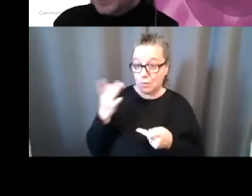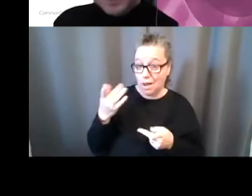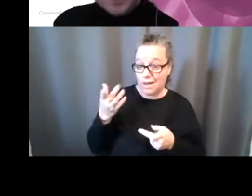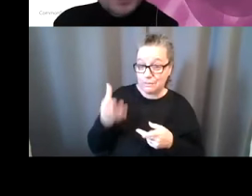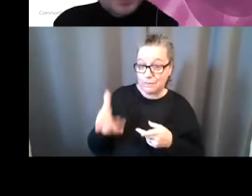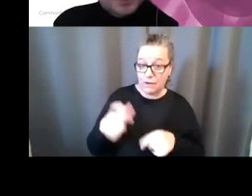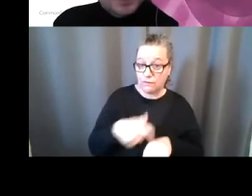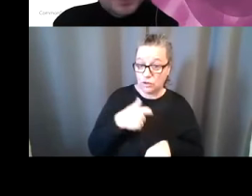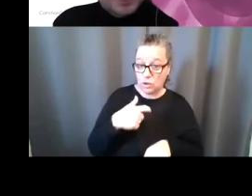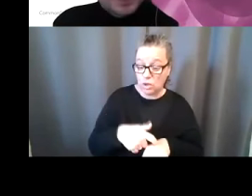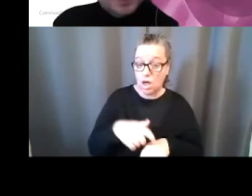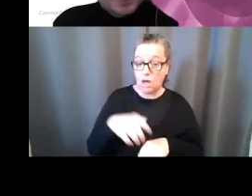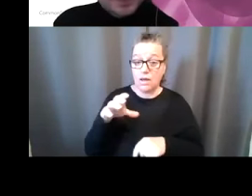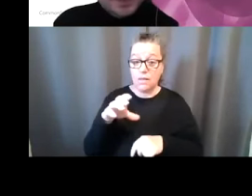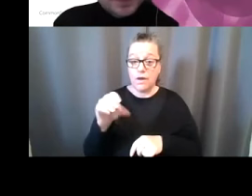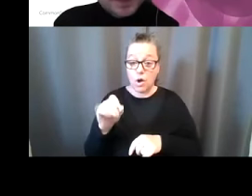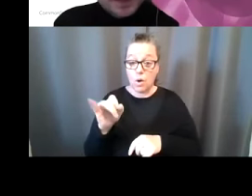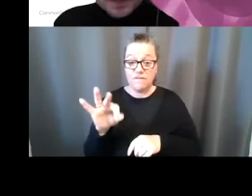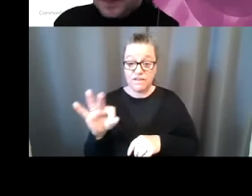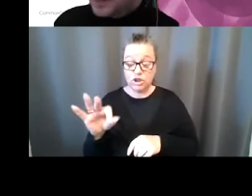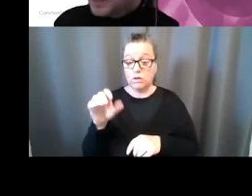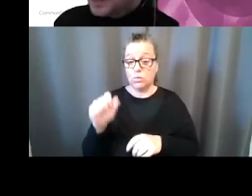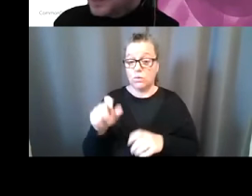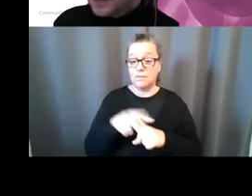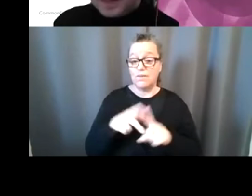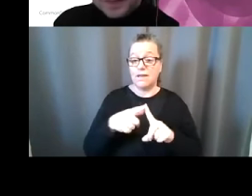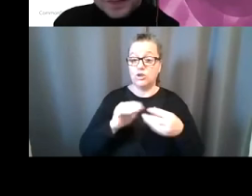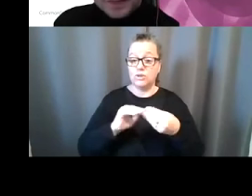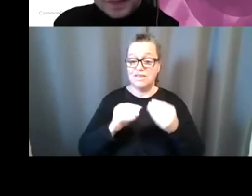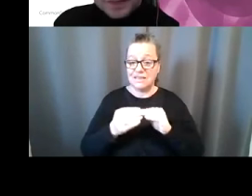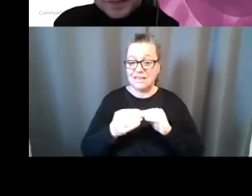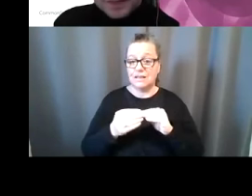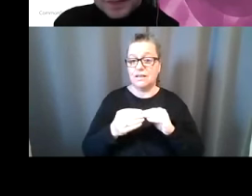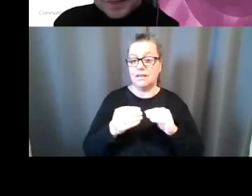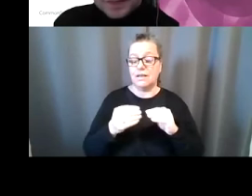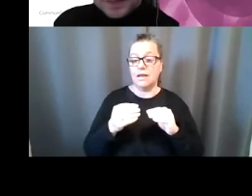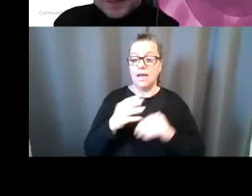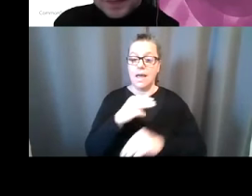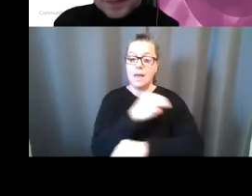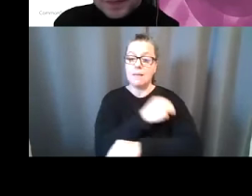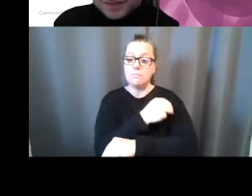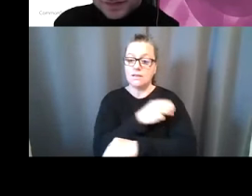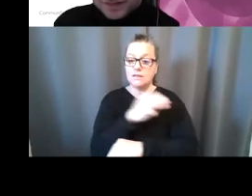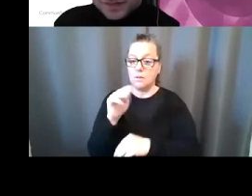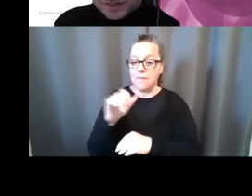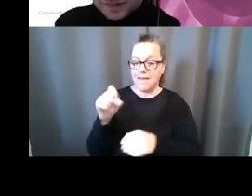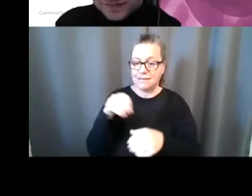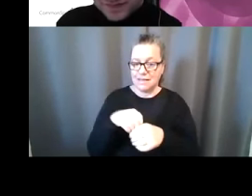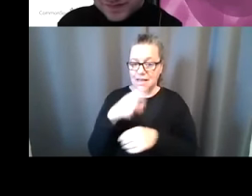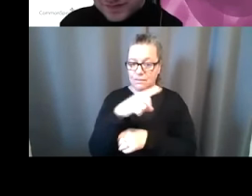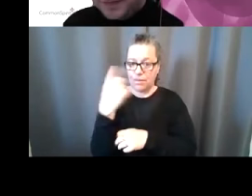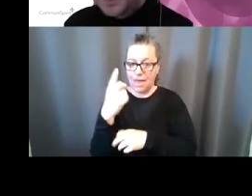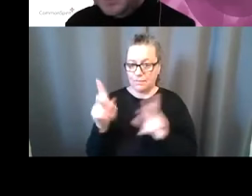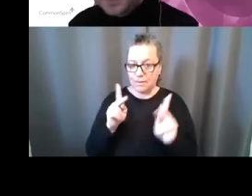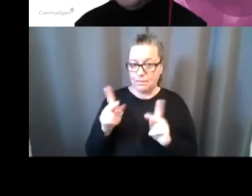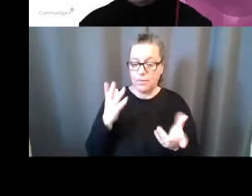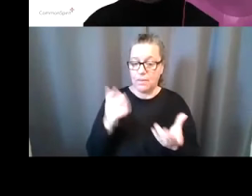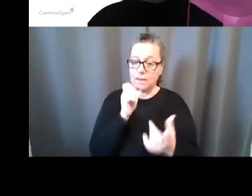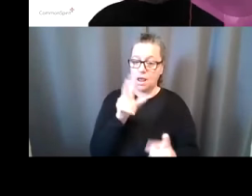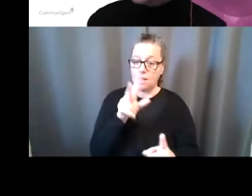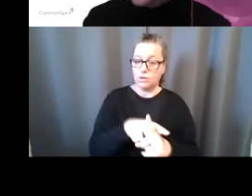long. The coefficient was applied to statistically adjust for differences in muscle mass in Black persons, which may not apply to all